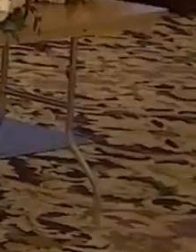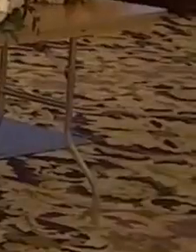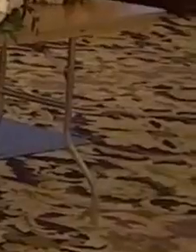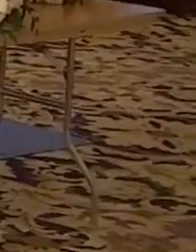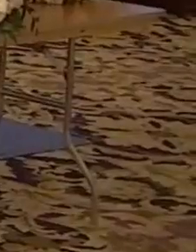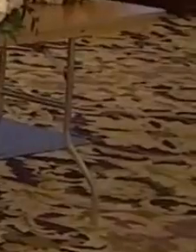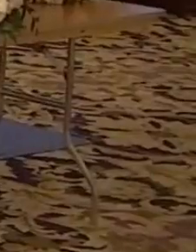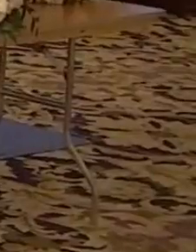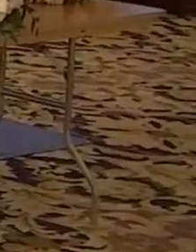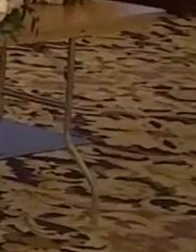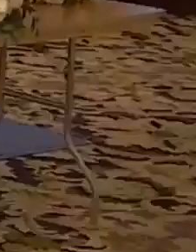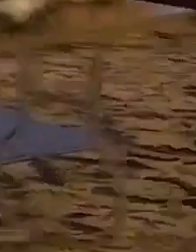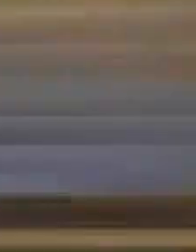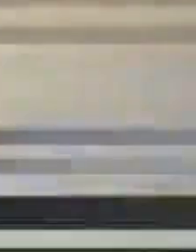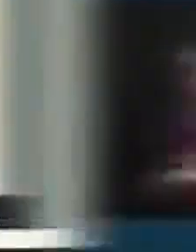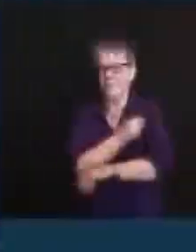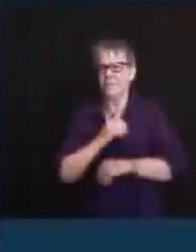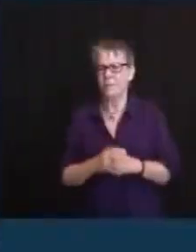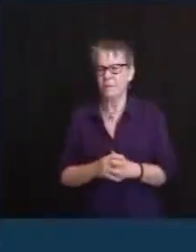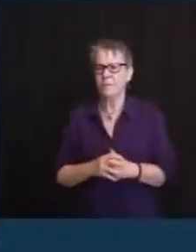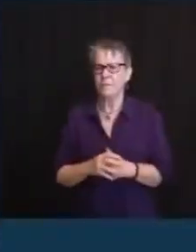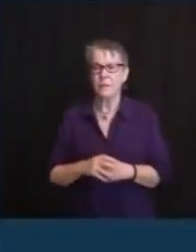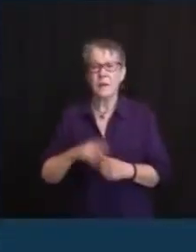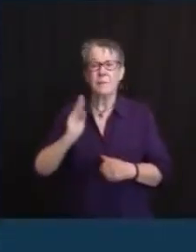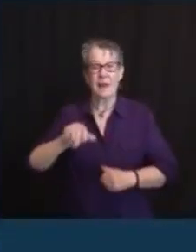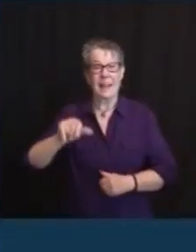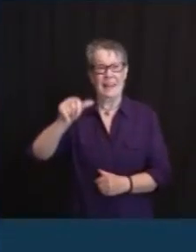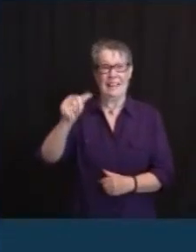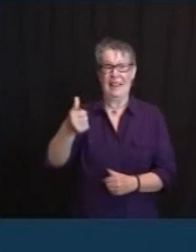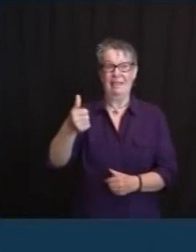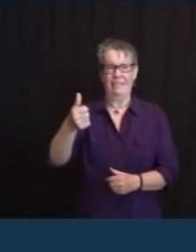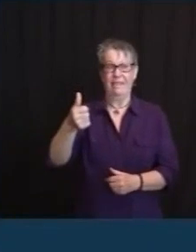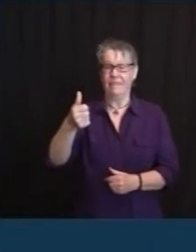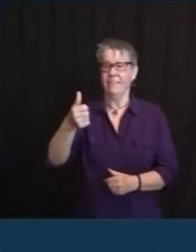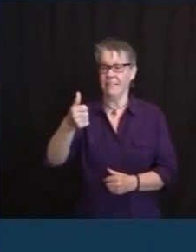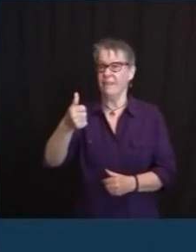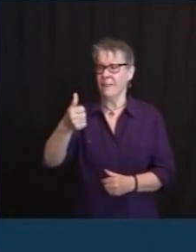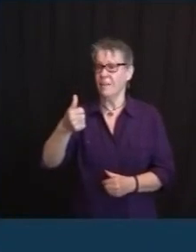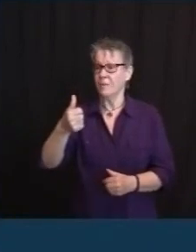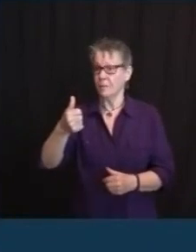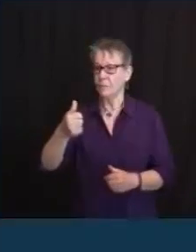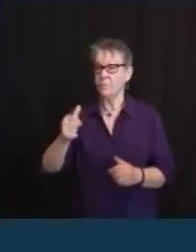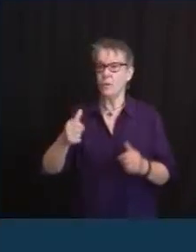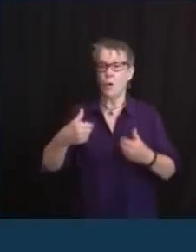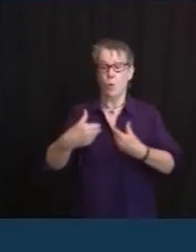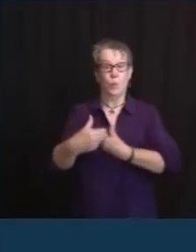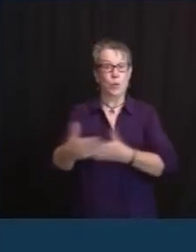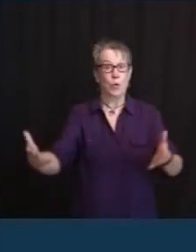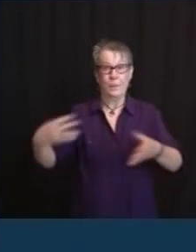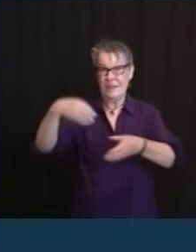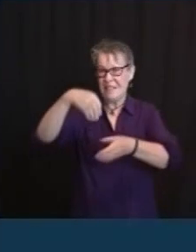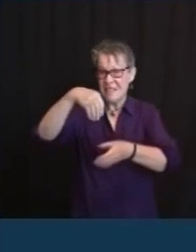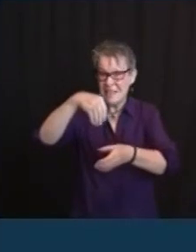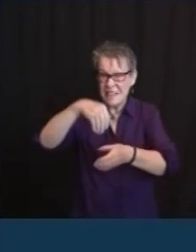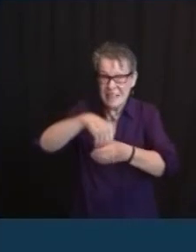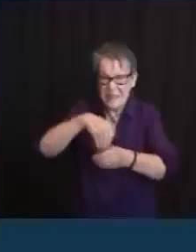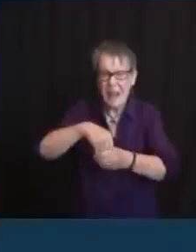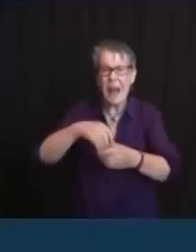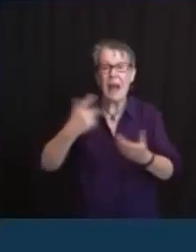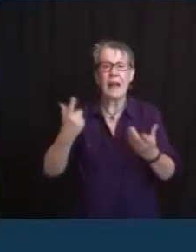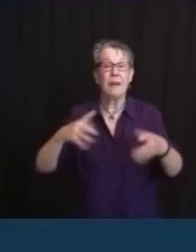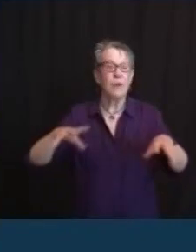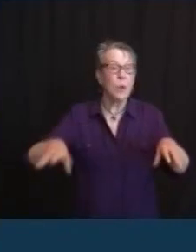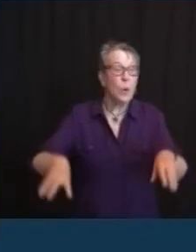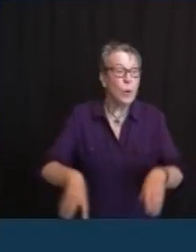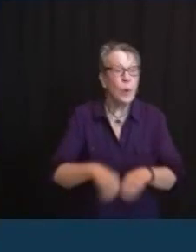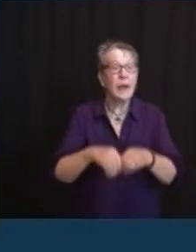just 2 weeks. On May 10th, the room capacities for indoor catered events, and that includes wedding receptions, and yes, it includes